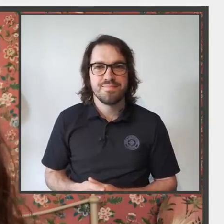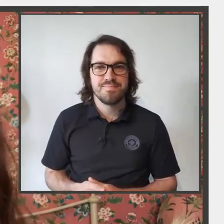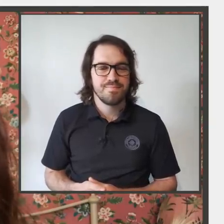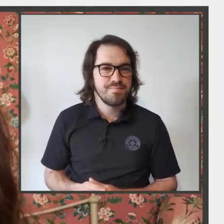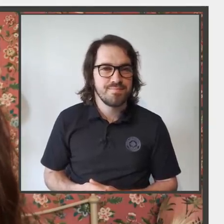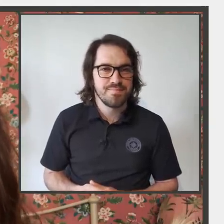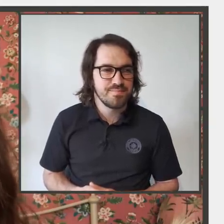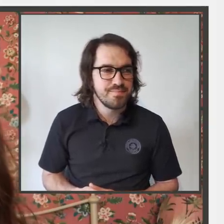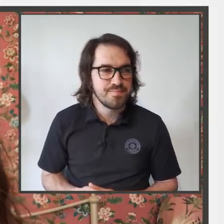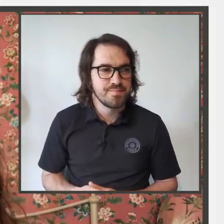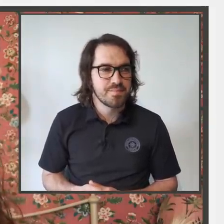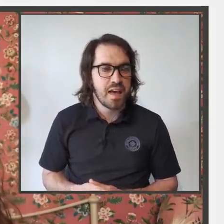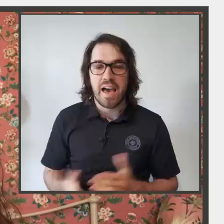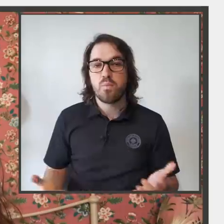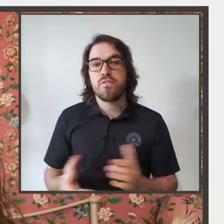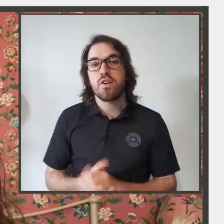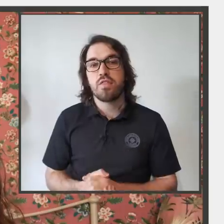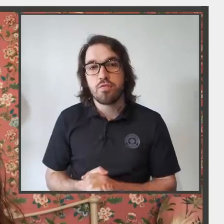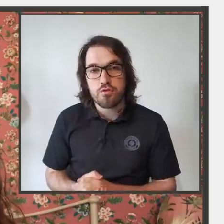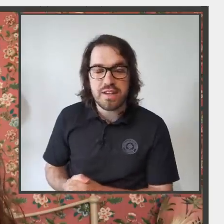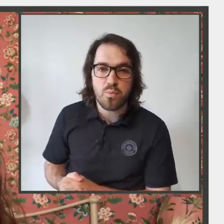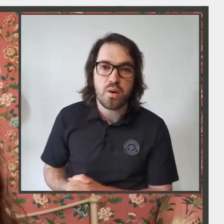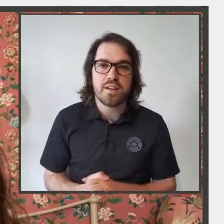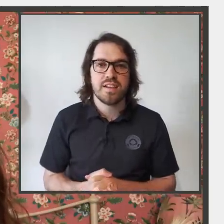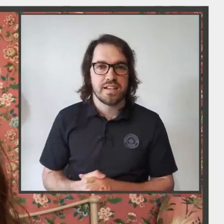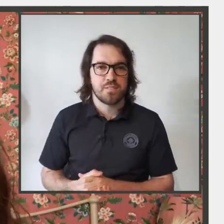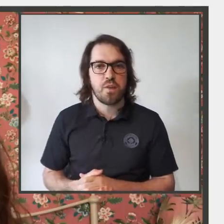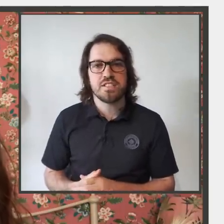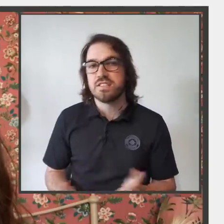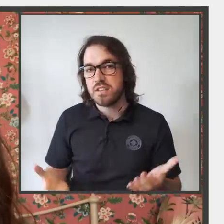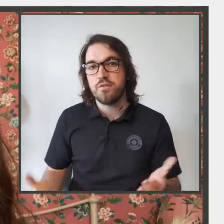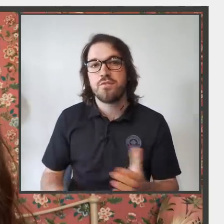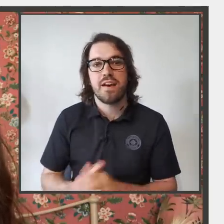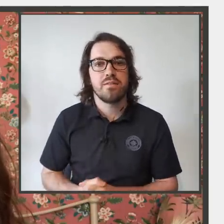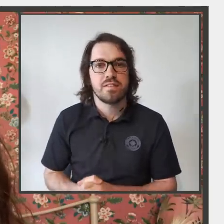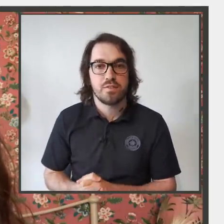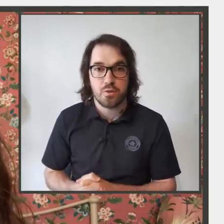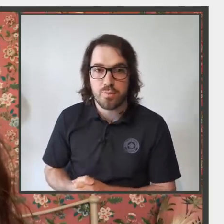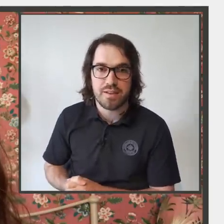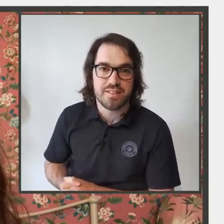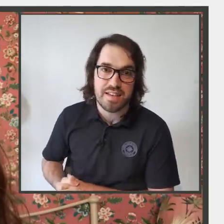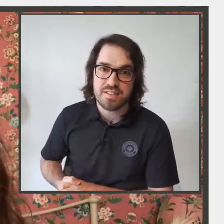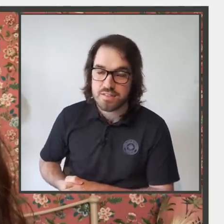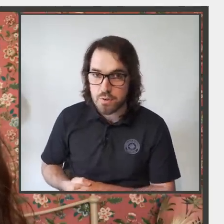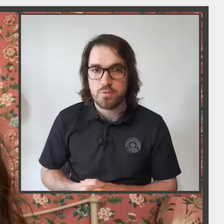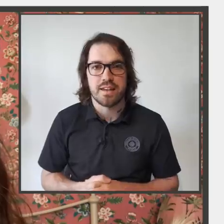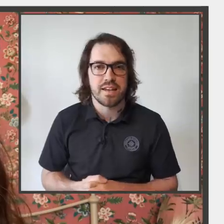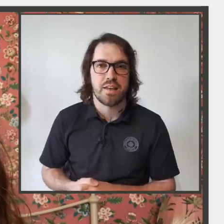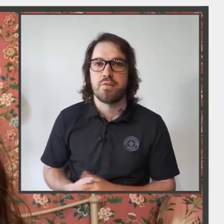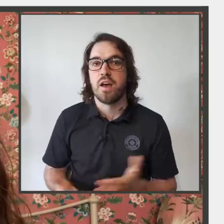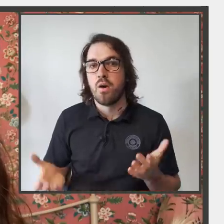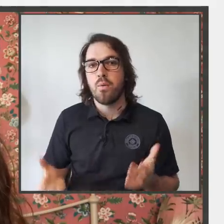fully reopened. And we've got three words and expressions that you've found to talk about today's